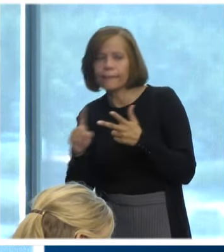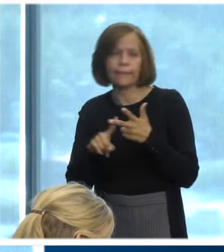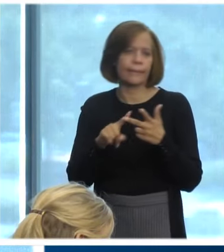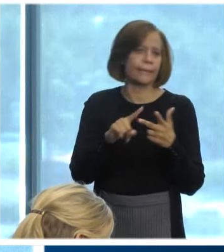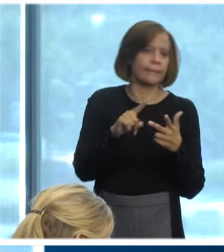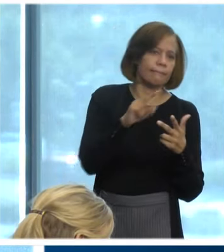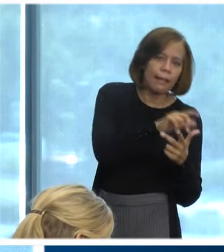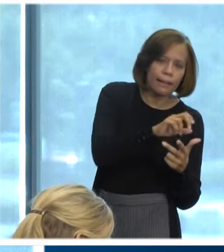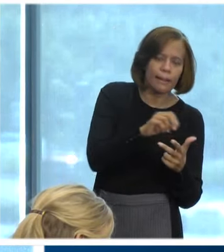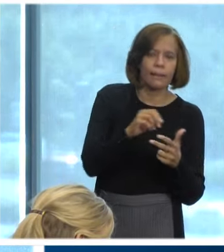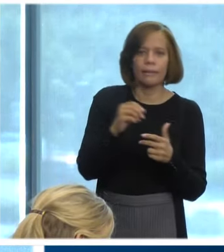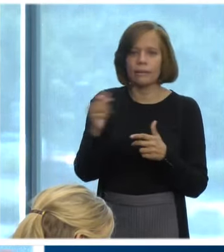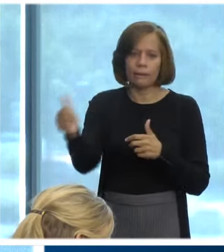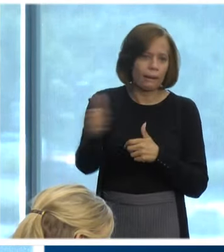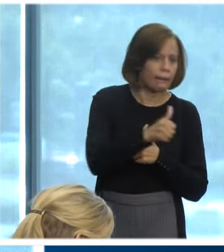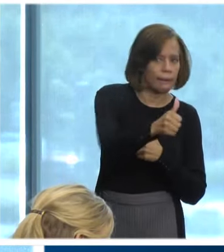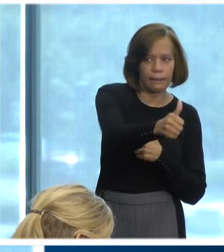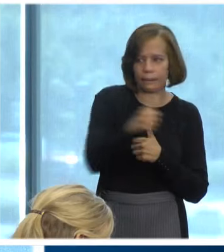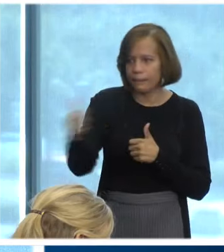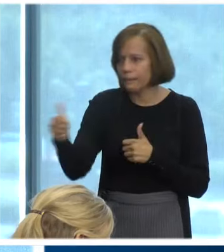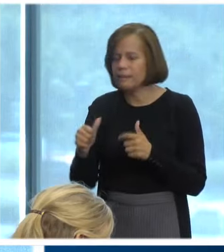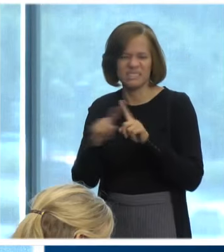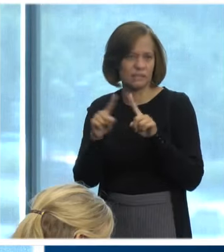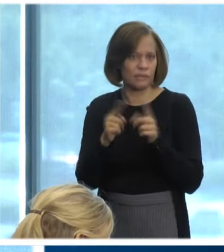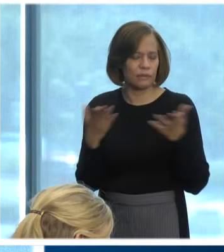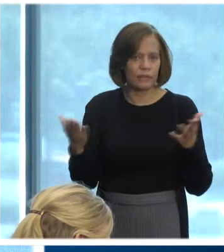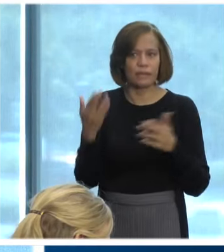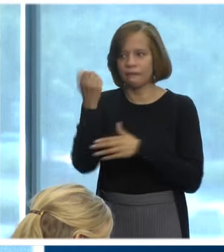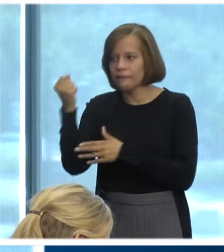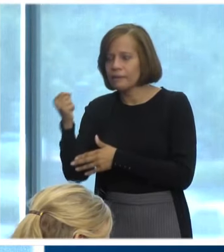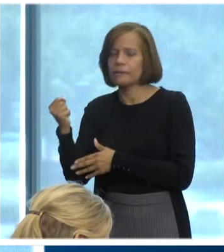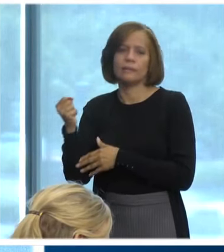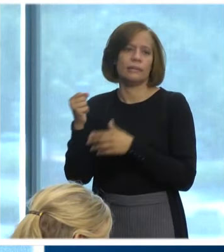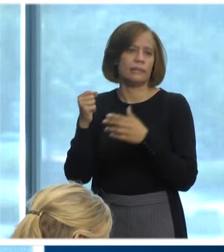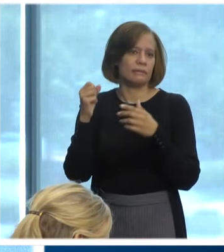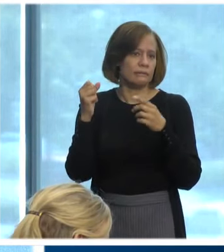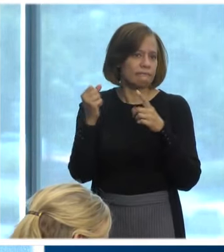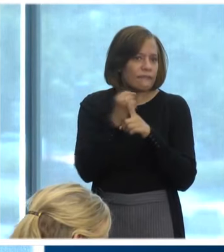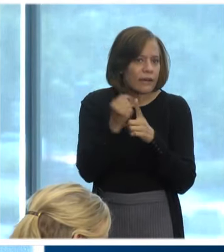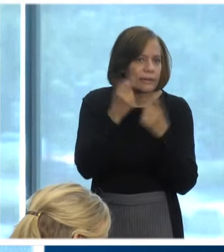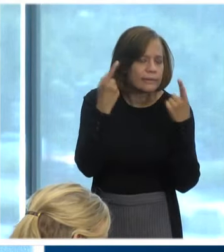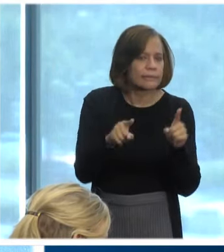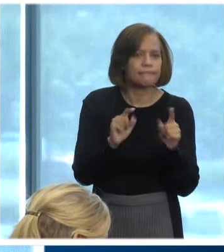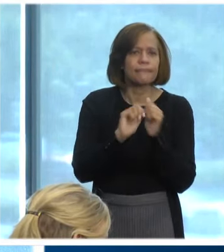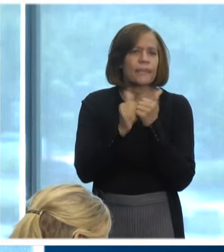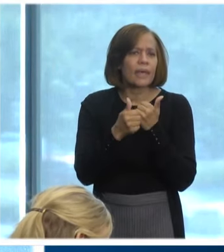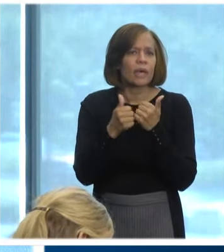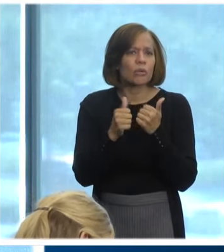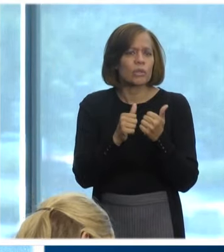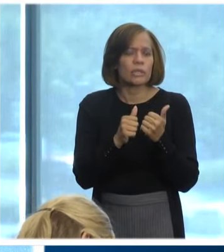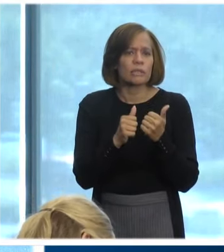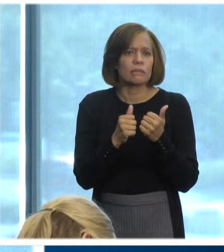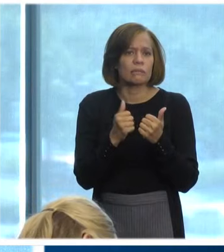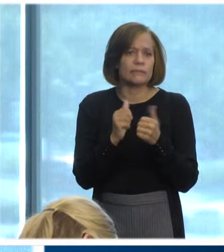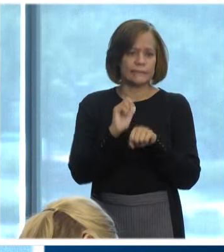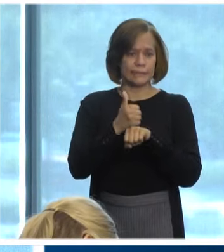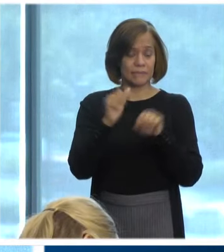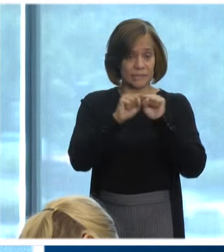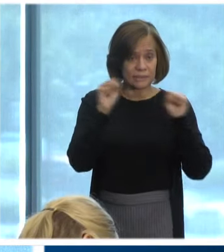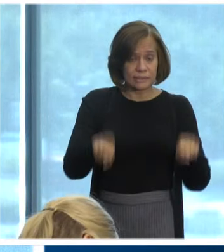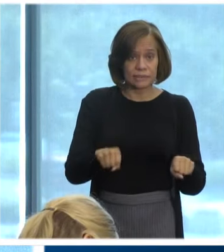going back and forth along with where these protests are occurring and violence is erupting, how do we make a system where officers